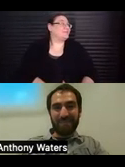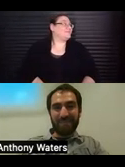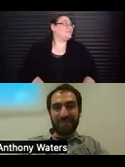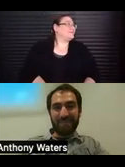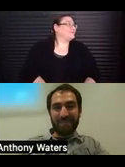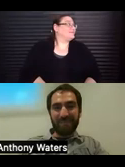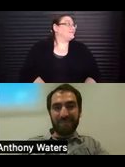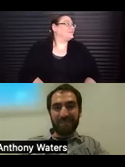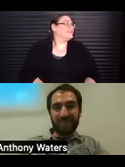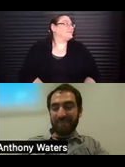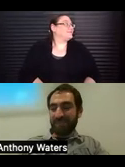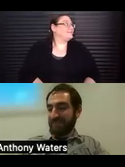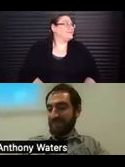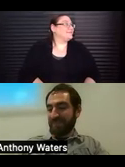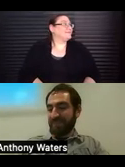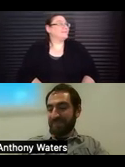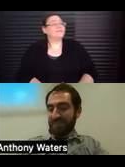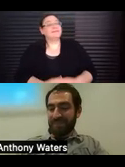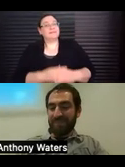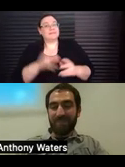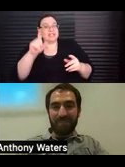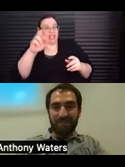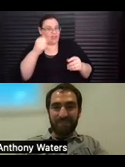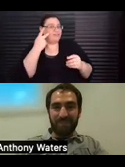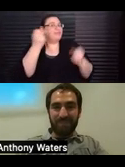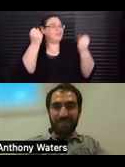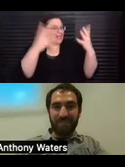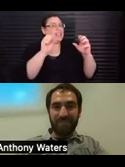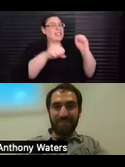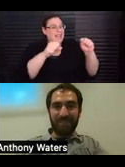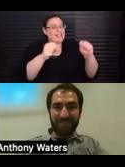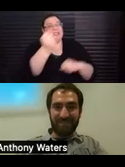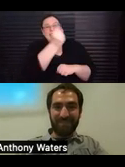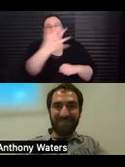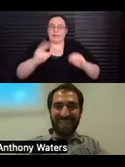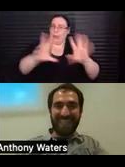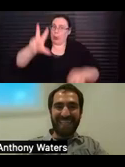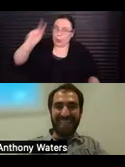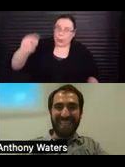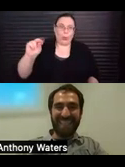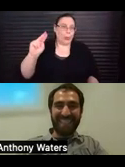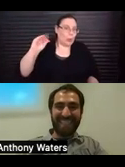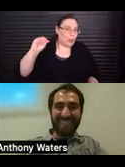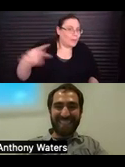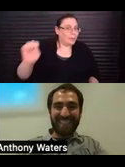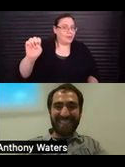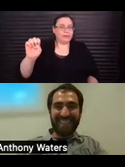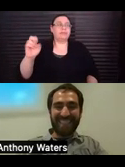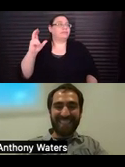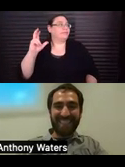So I see a lot of yeses, but a couple of pretty emphatic no, nope, no,